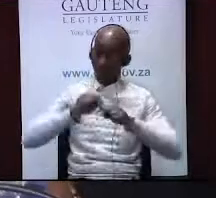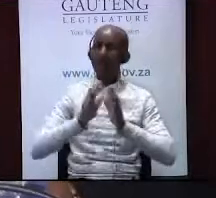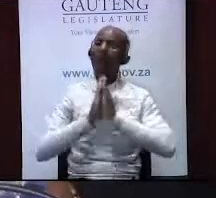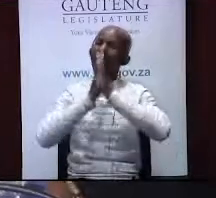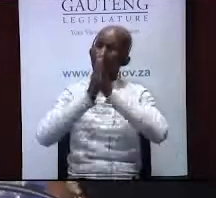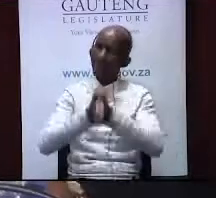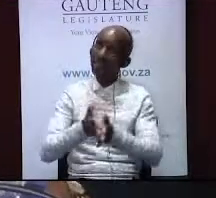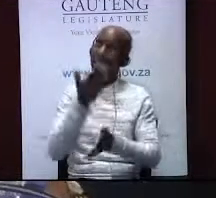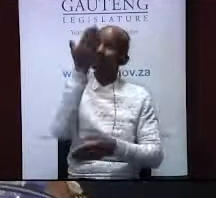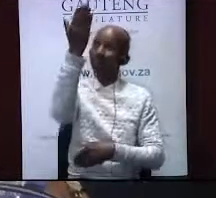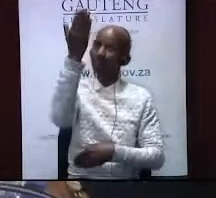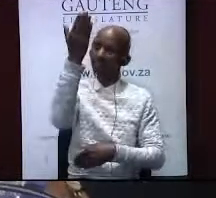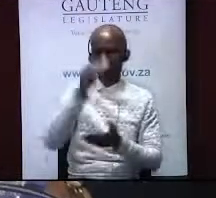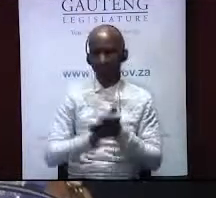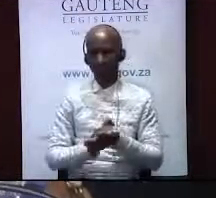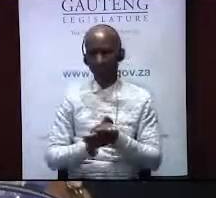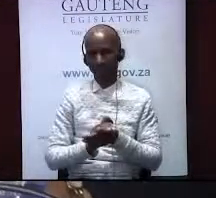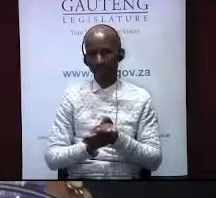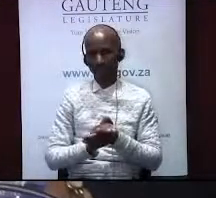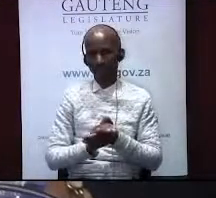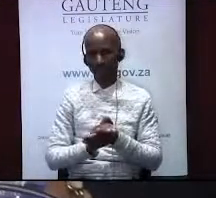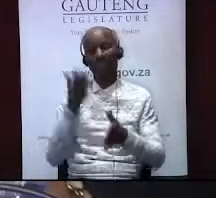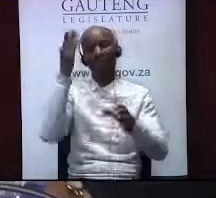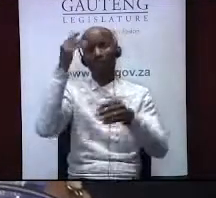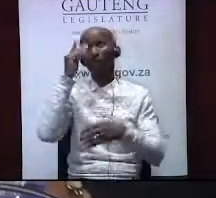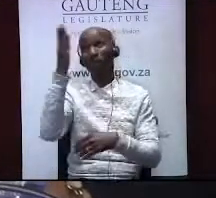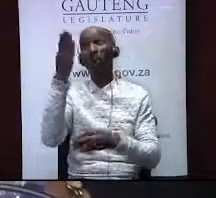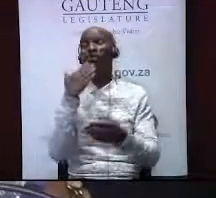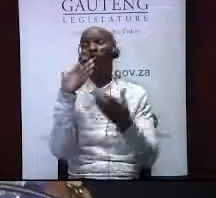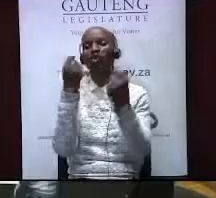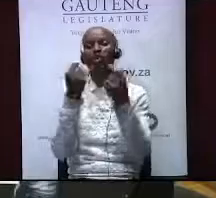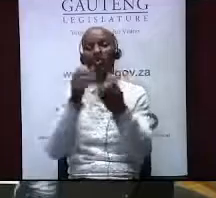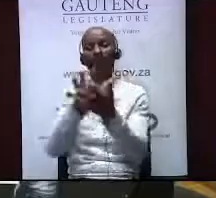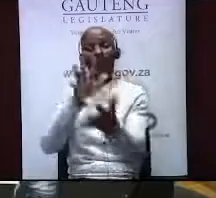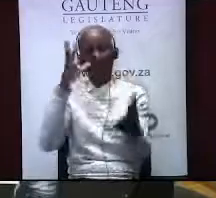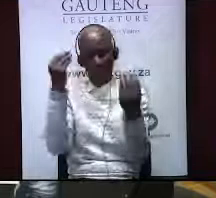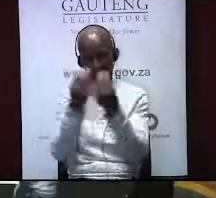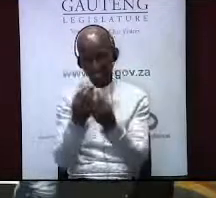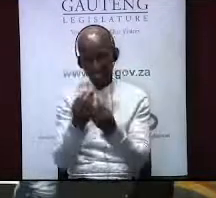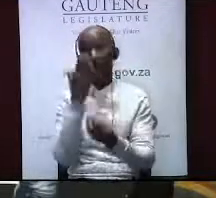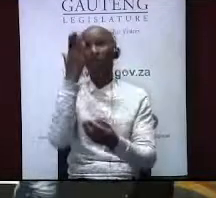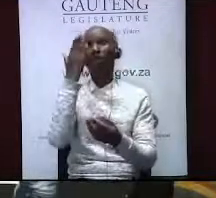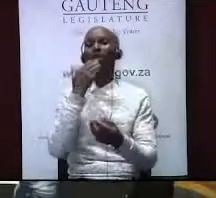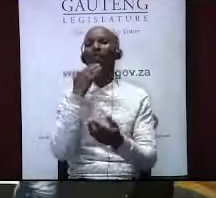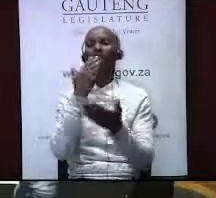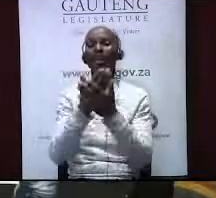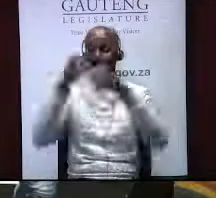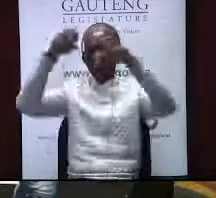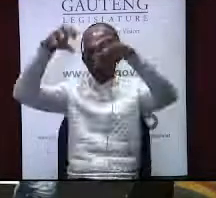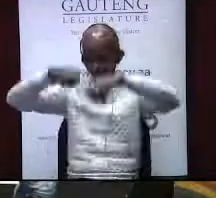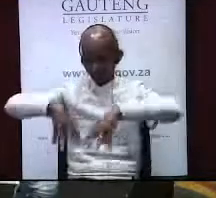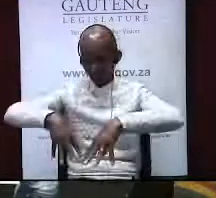on him, a miracle working God, a God who can pour down